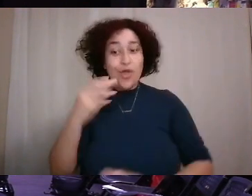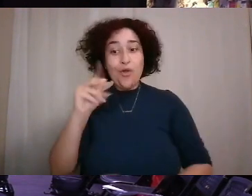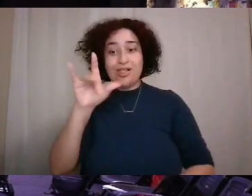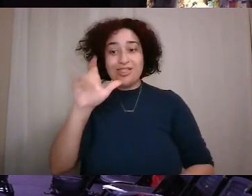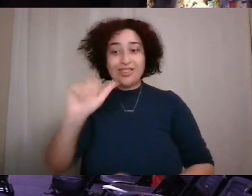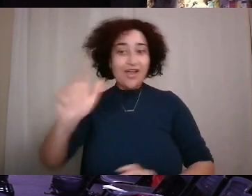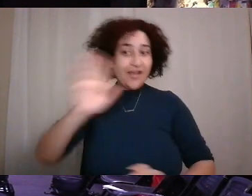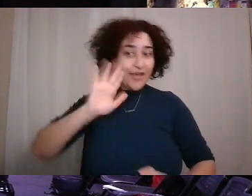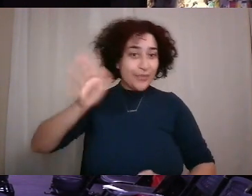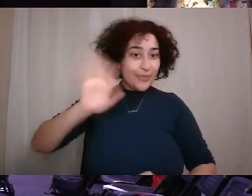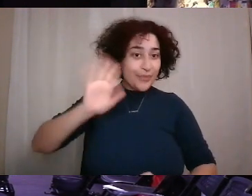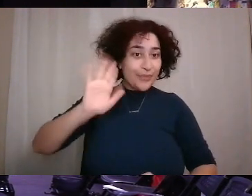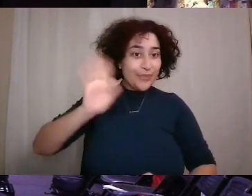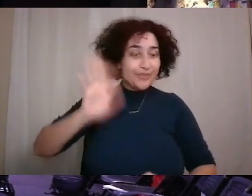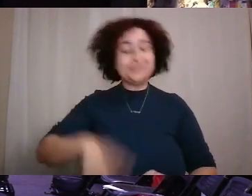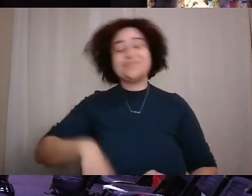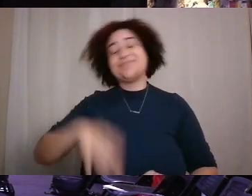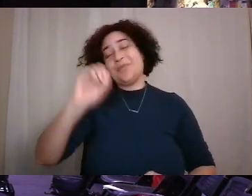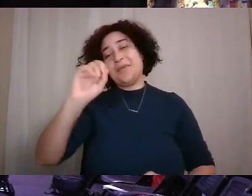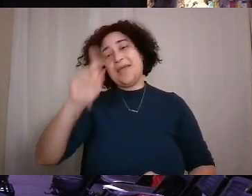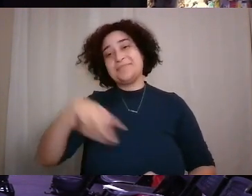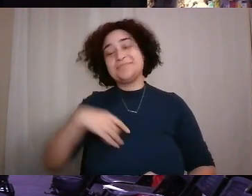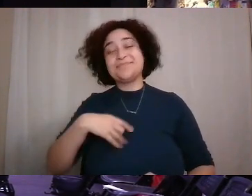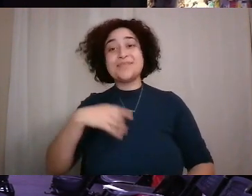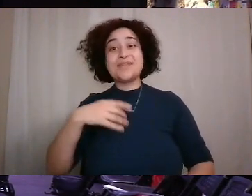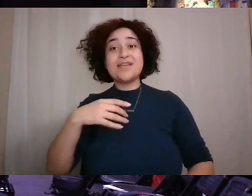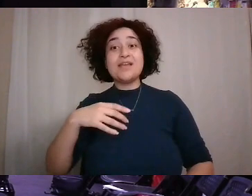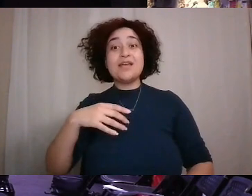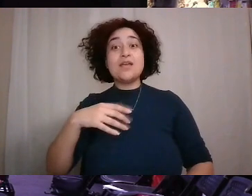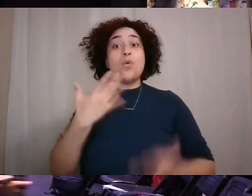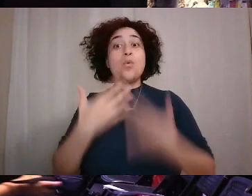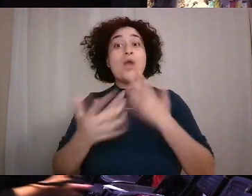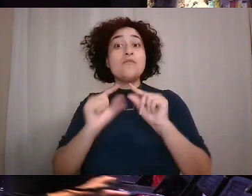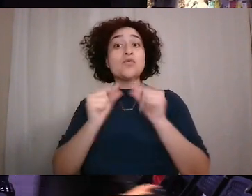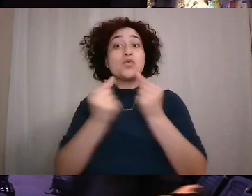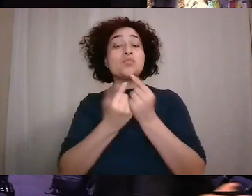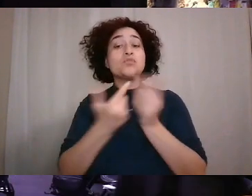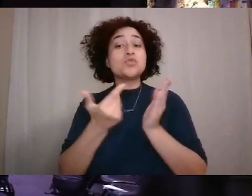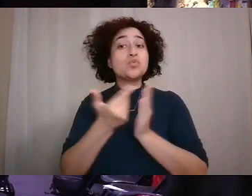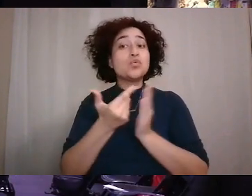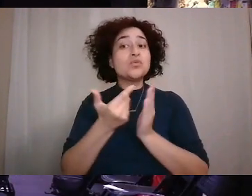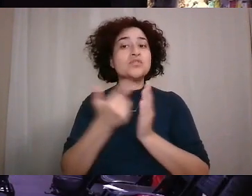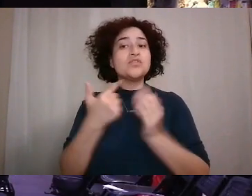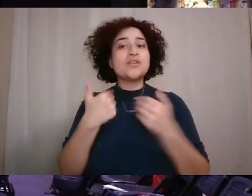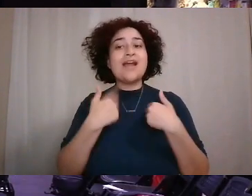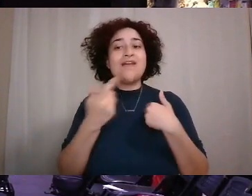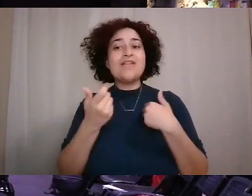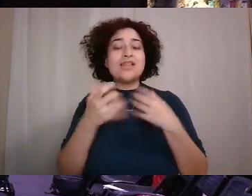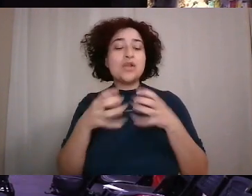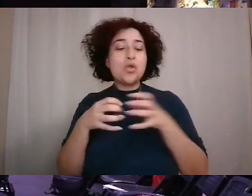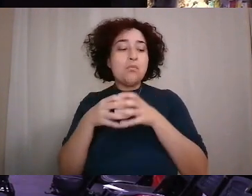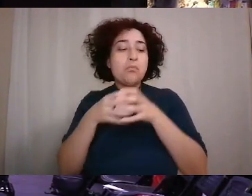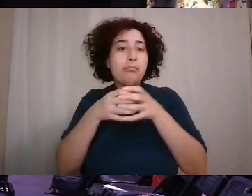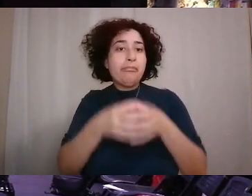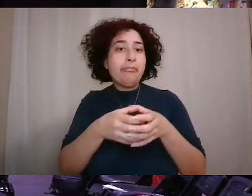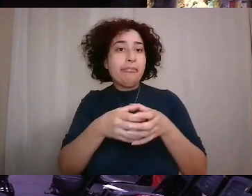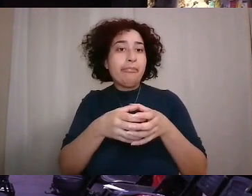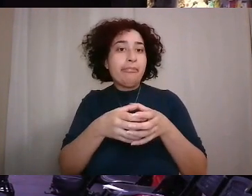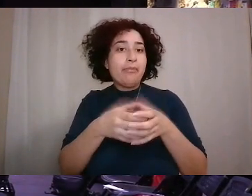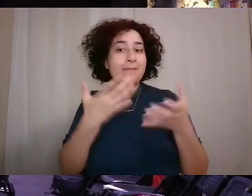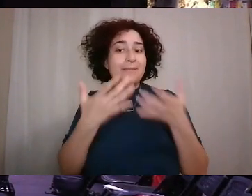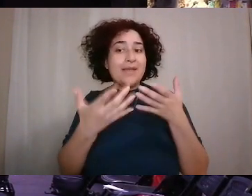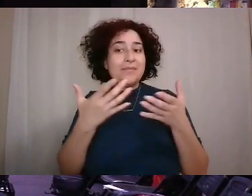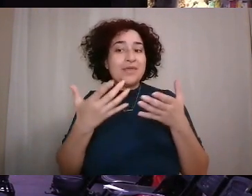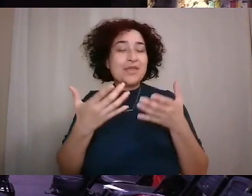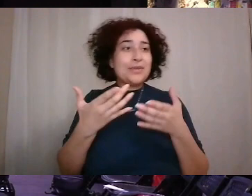Okay, with your groups that you're near, you're going to make a little conglomerate, and you might be New England, you might be the